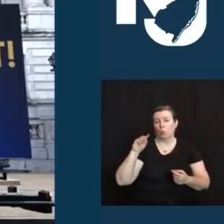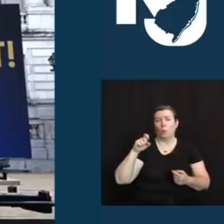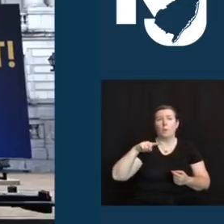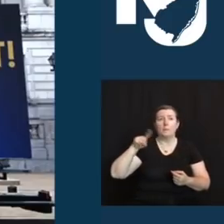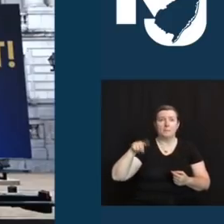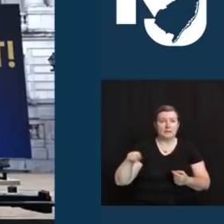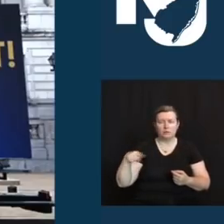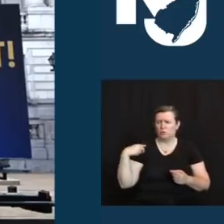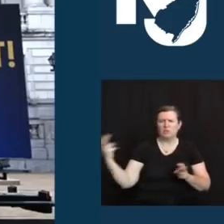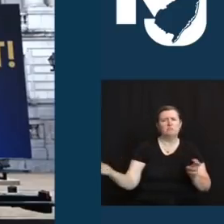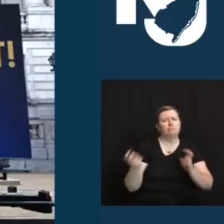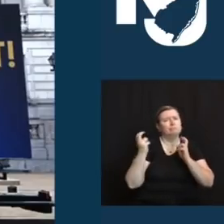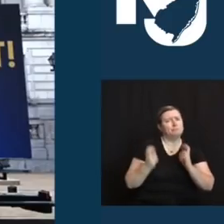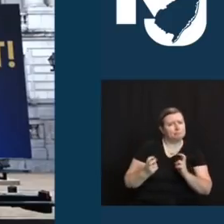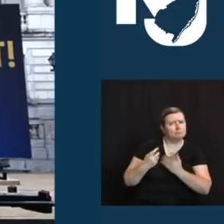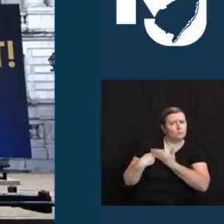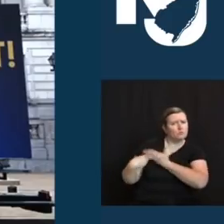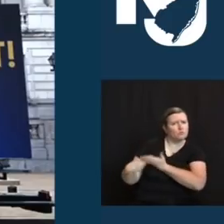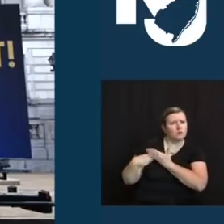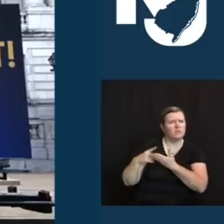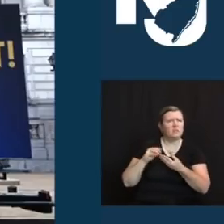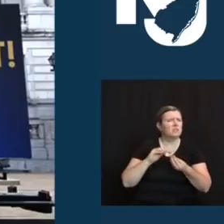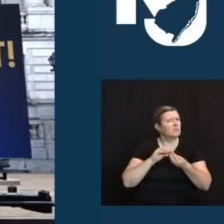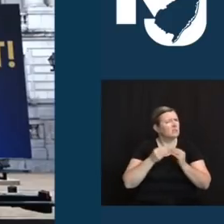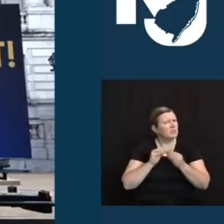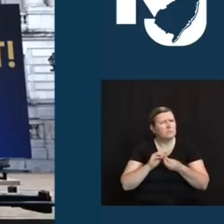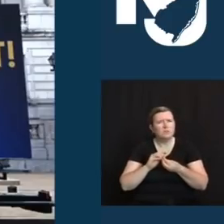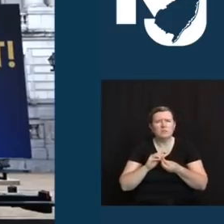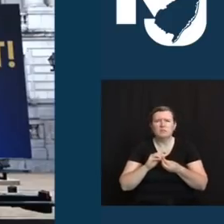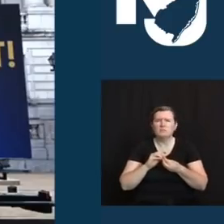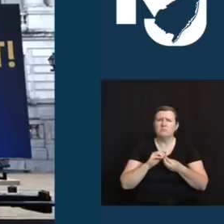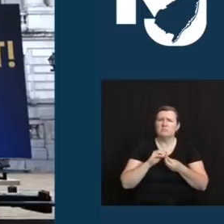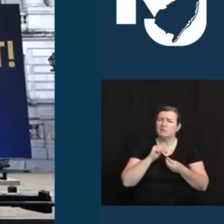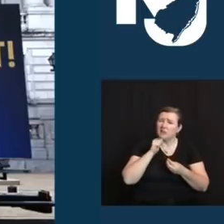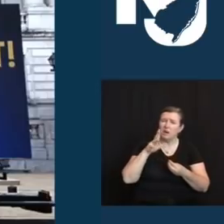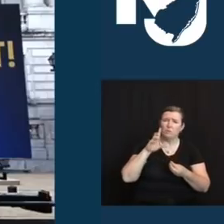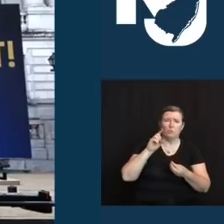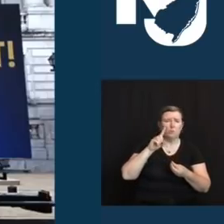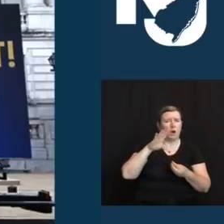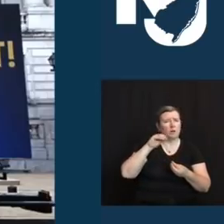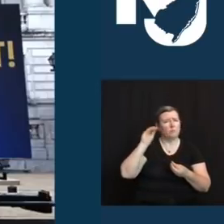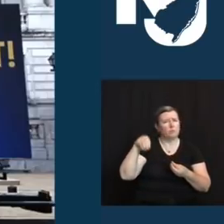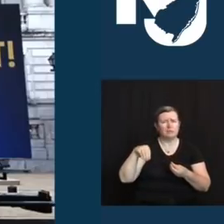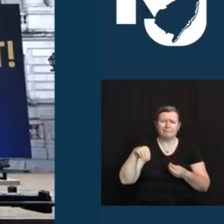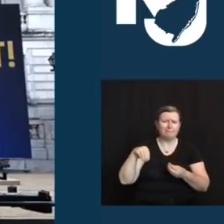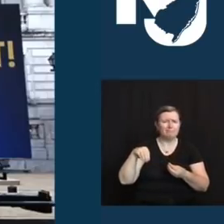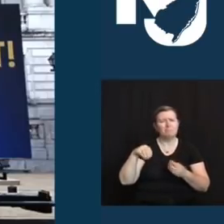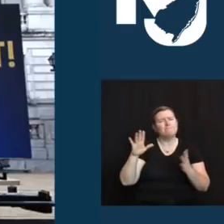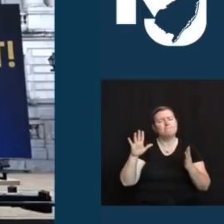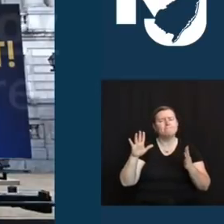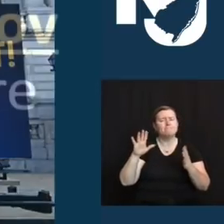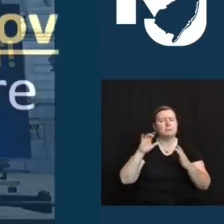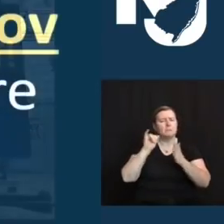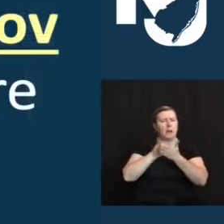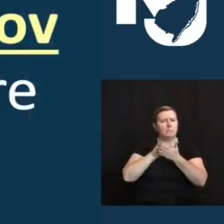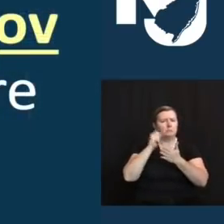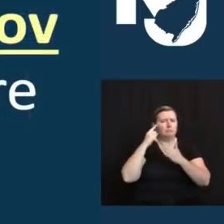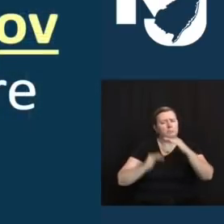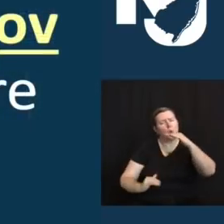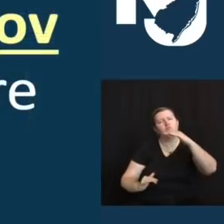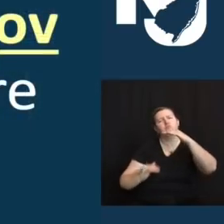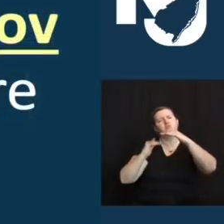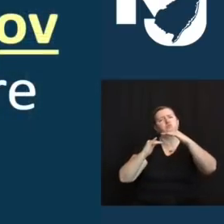better, they're still not 100%, and we've got to get them up to 100%. So folks, make sure you're counted by